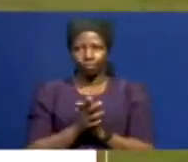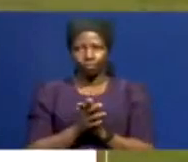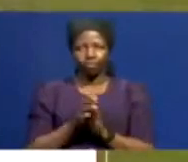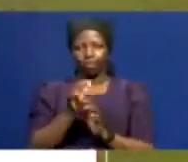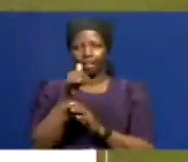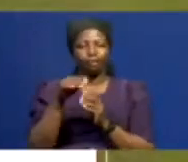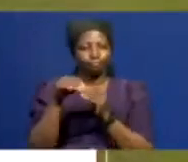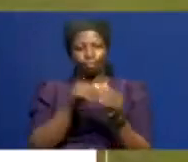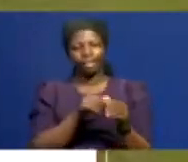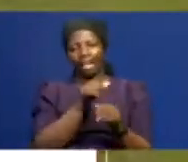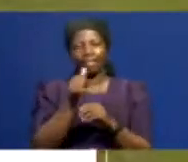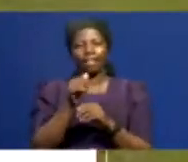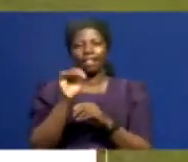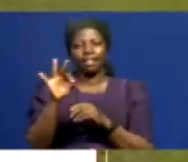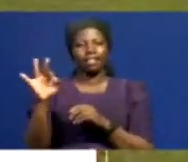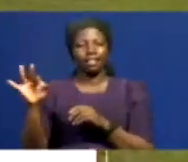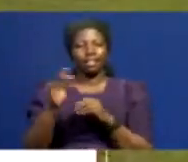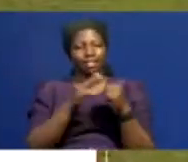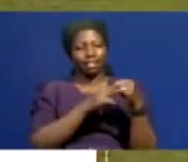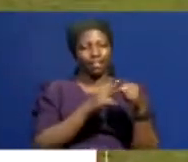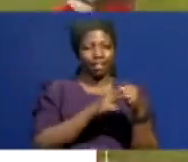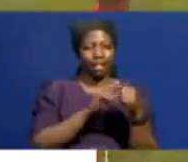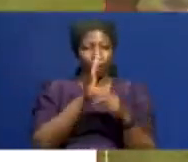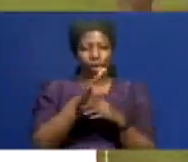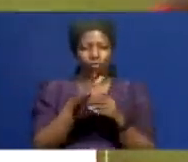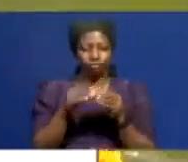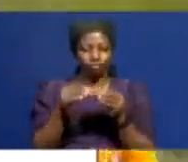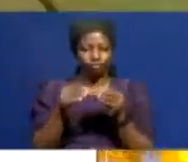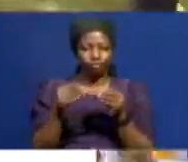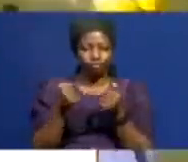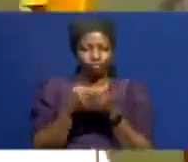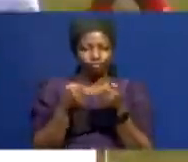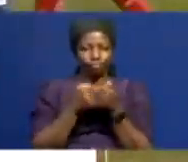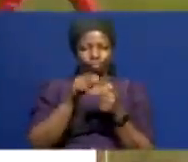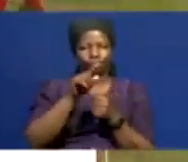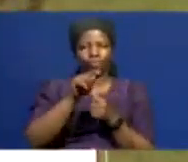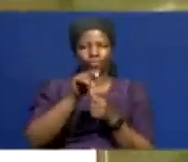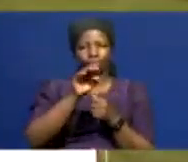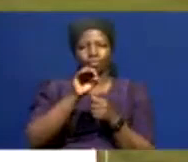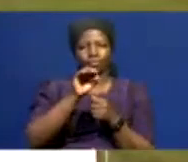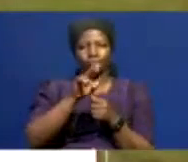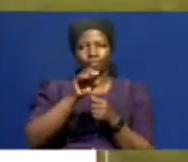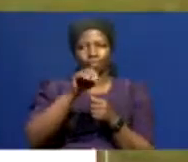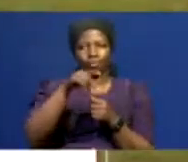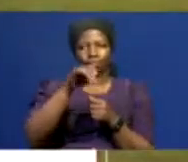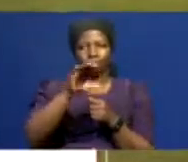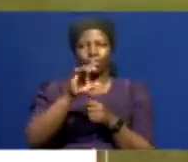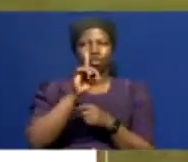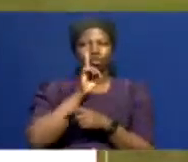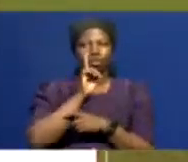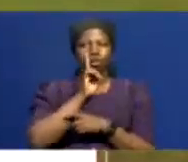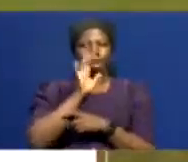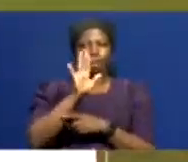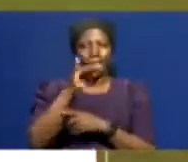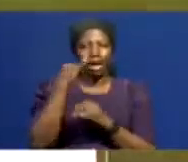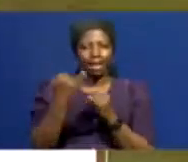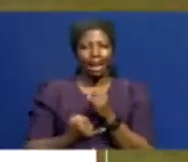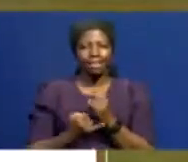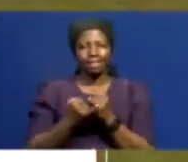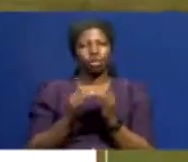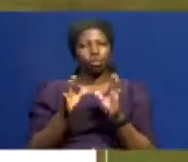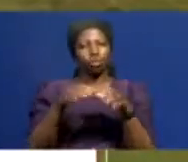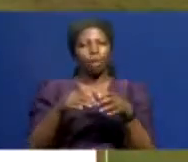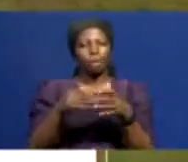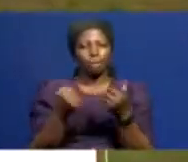33-7. Lionesses will face Tropic Sevens tomorrow in their last Pool match. For Legends Edition, I'm